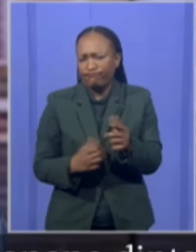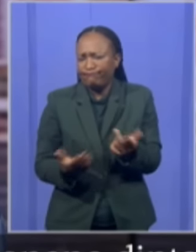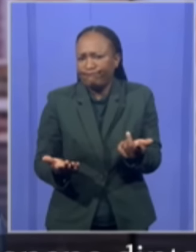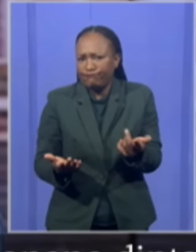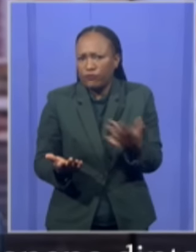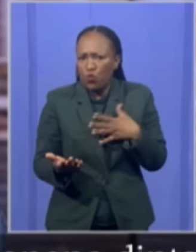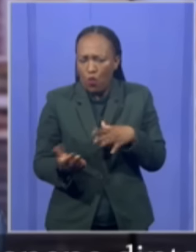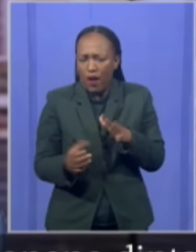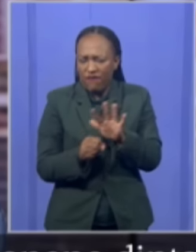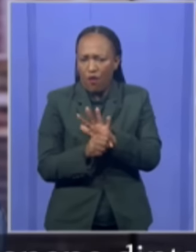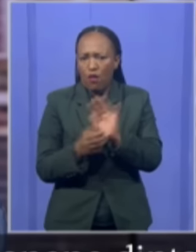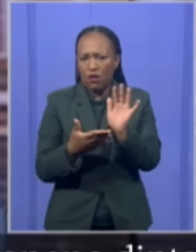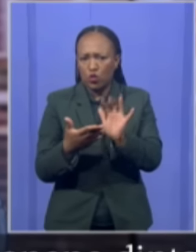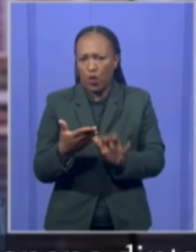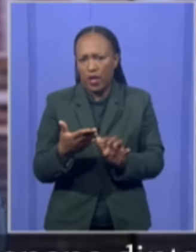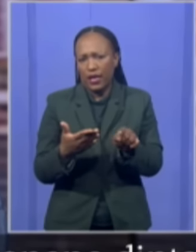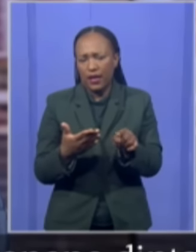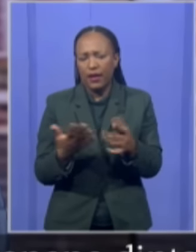an exclusive story, and